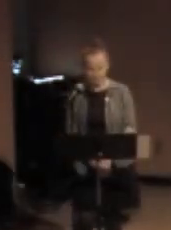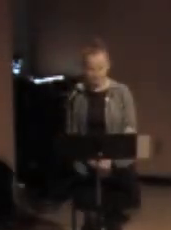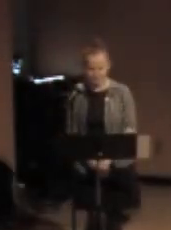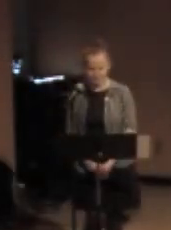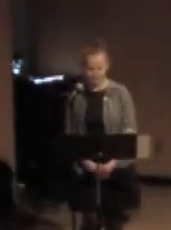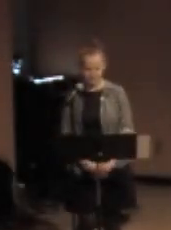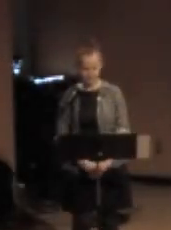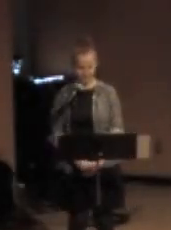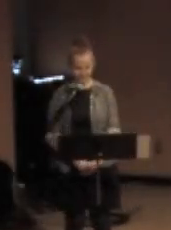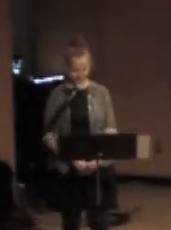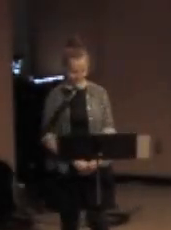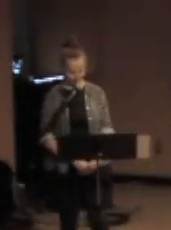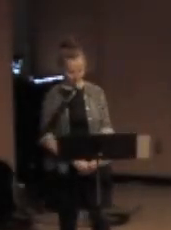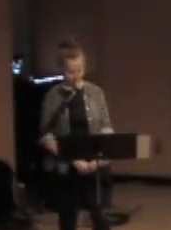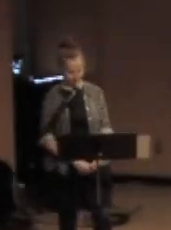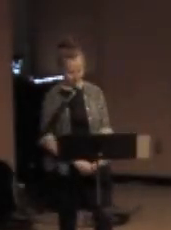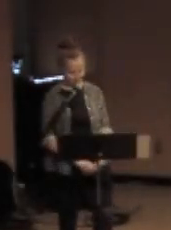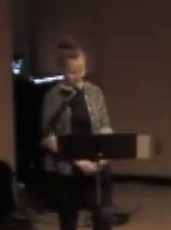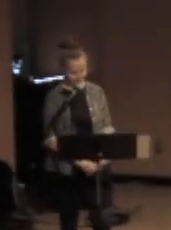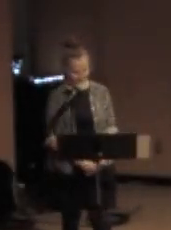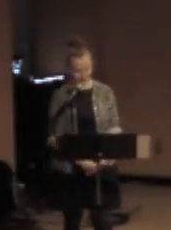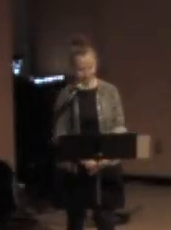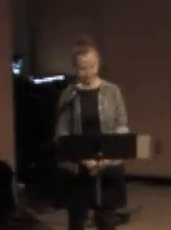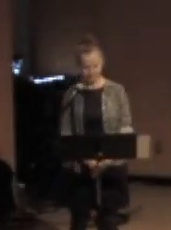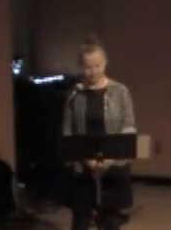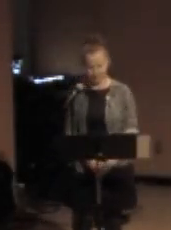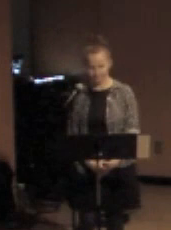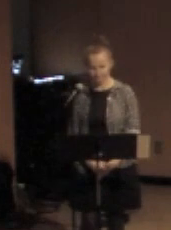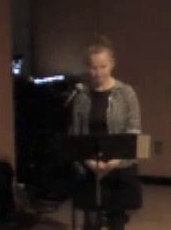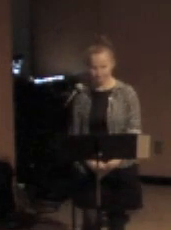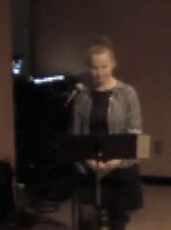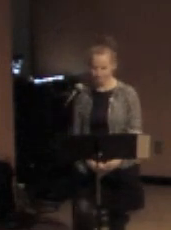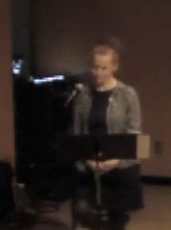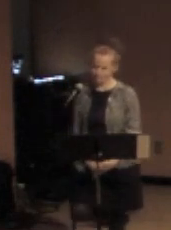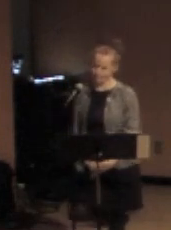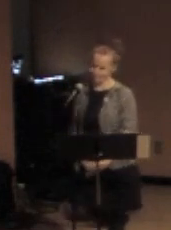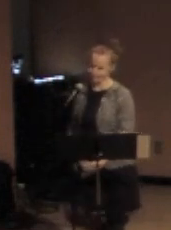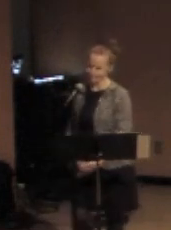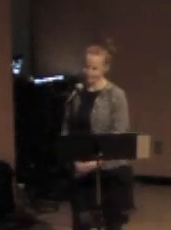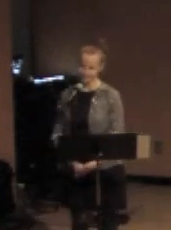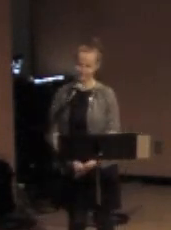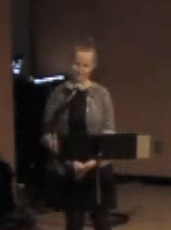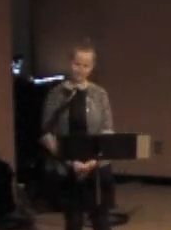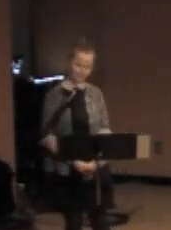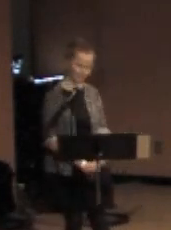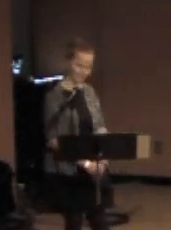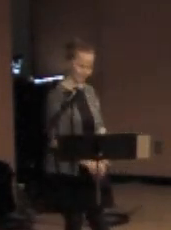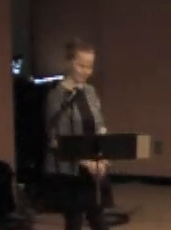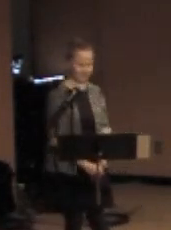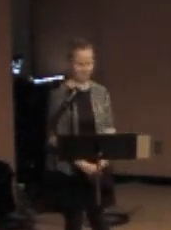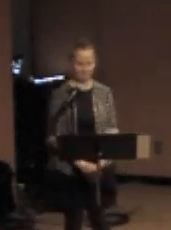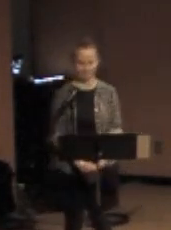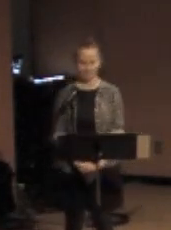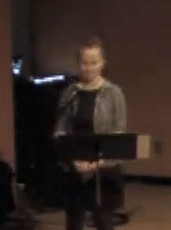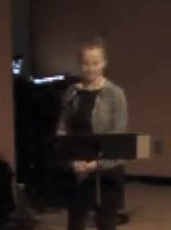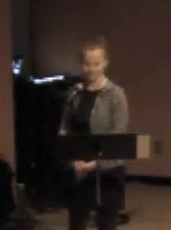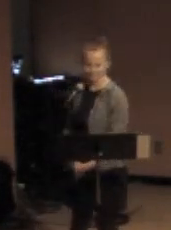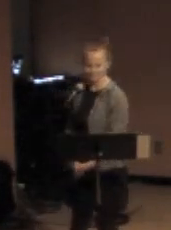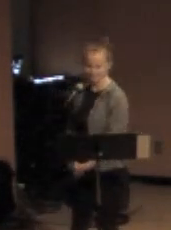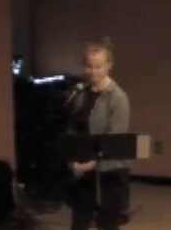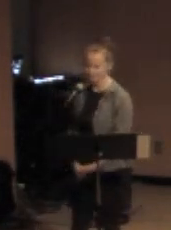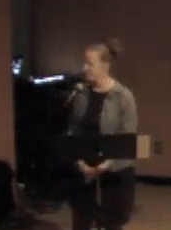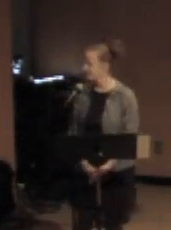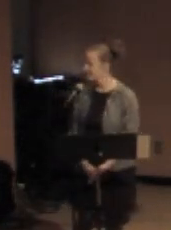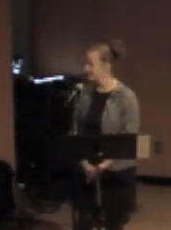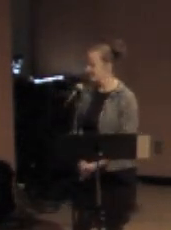the young man still lies on the s with the book on his chest he gets up goes to the window and looks out the young woman comes in the door to the right with